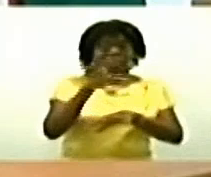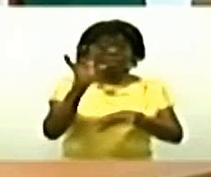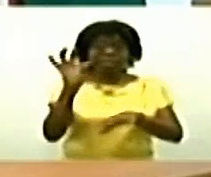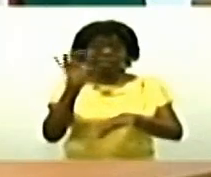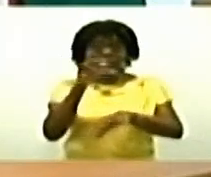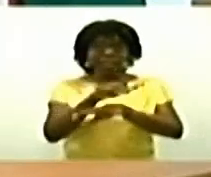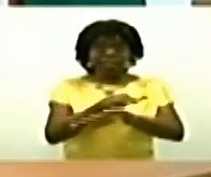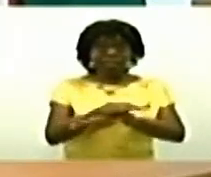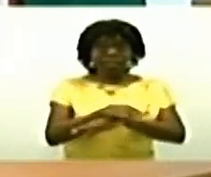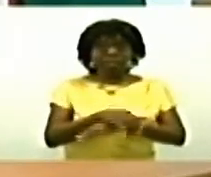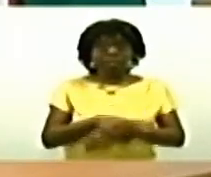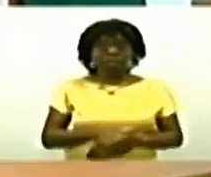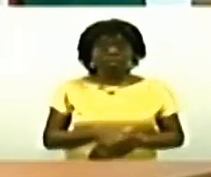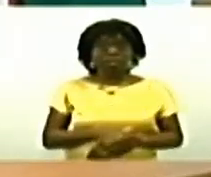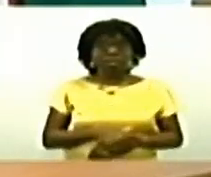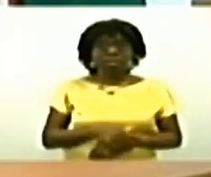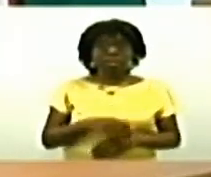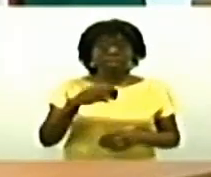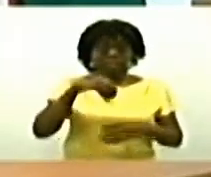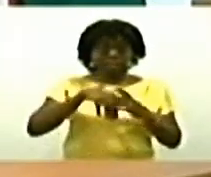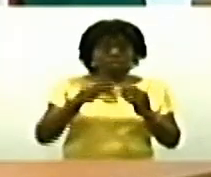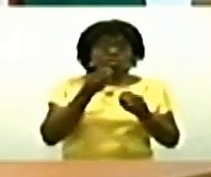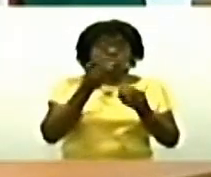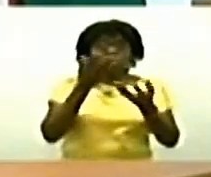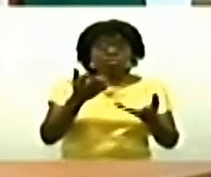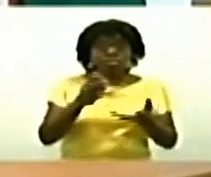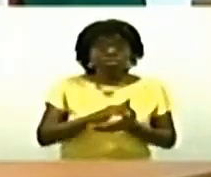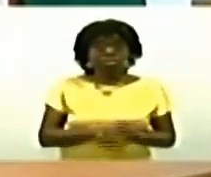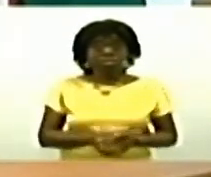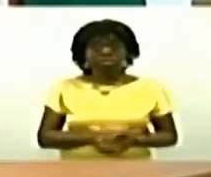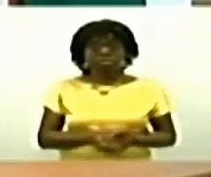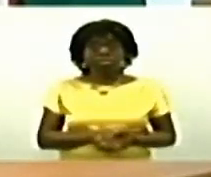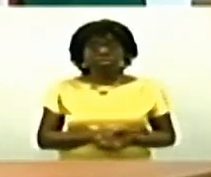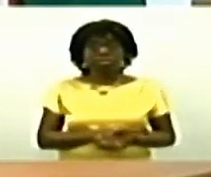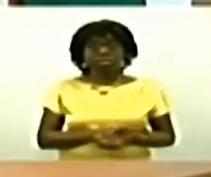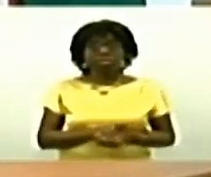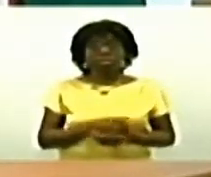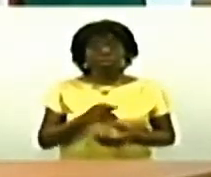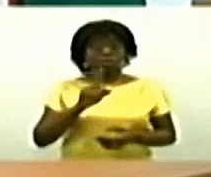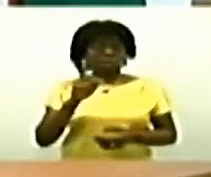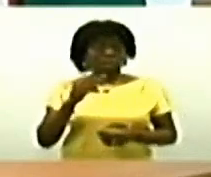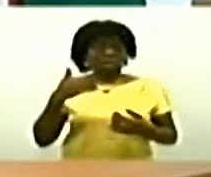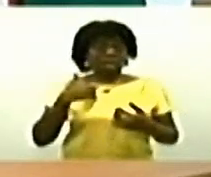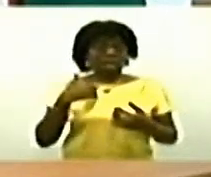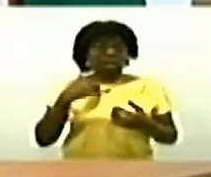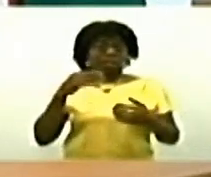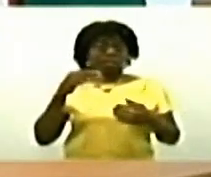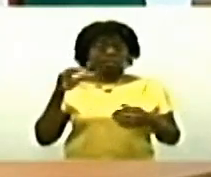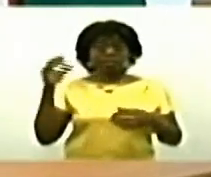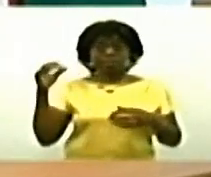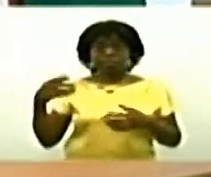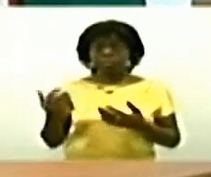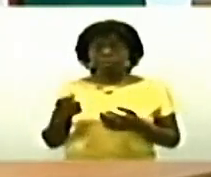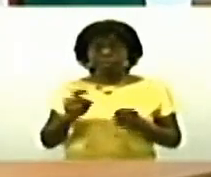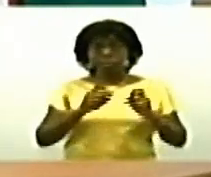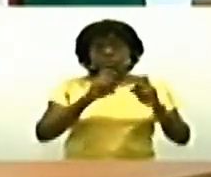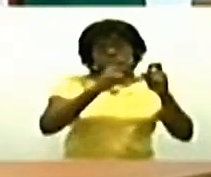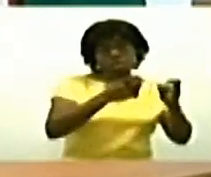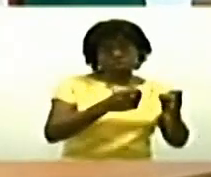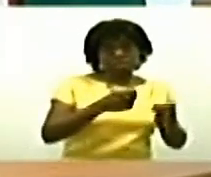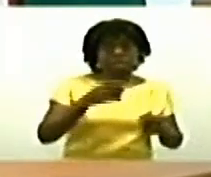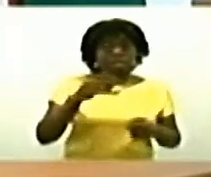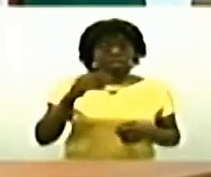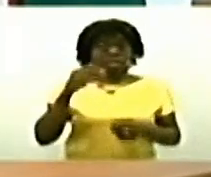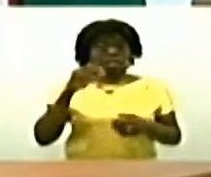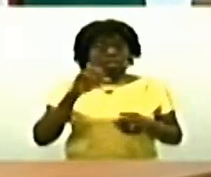evening, in the news, in which you have corporate sponsors sponsoring the